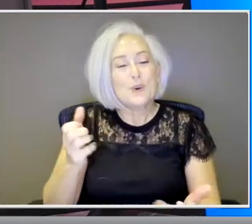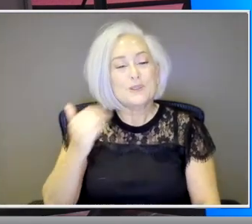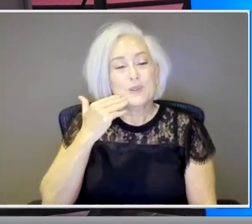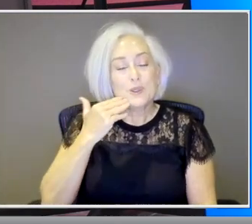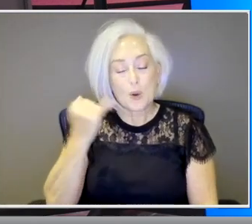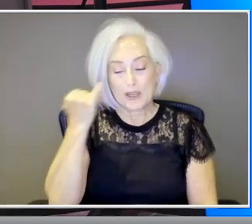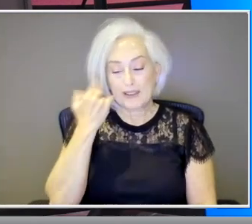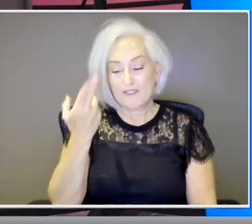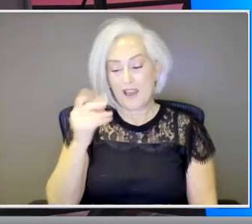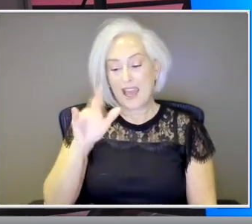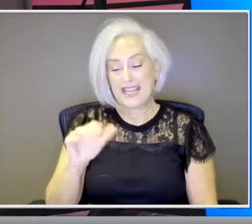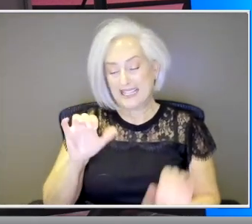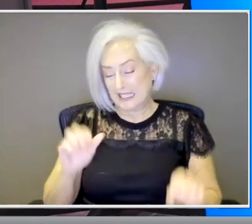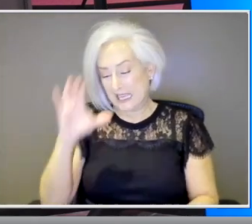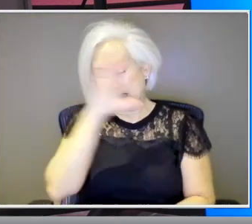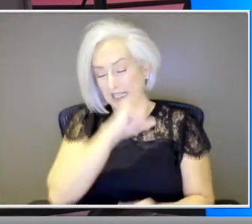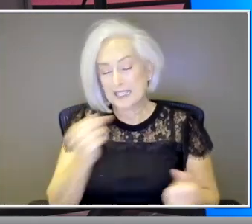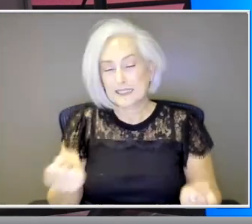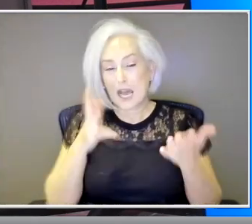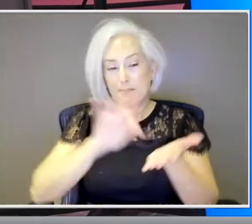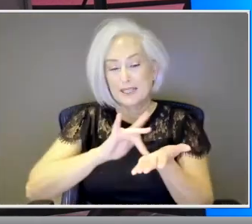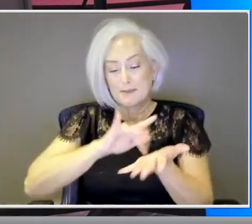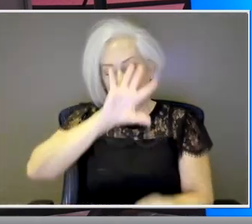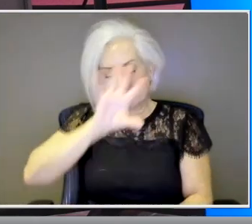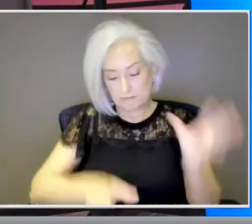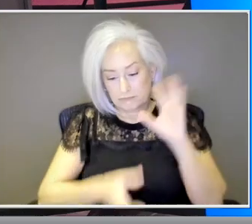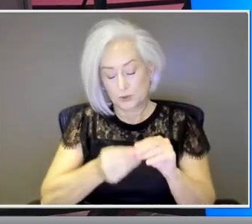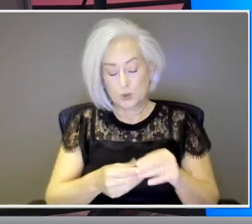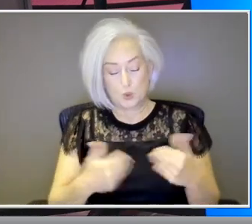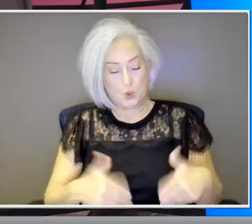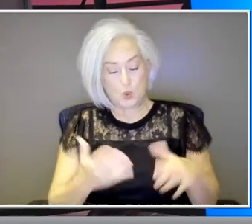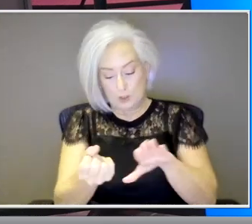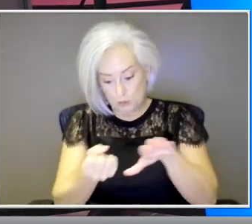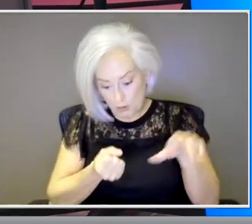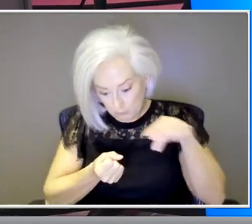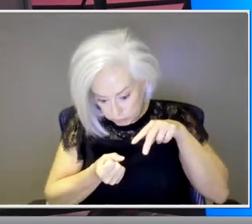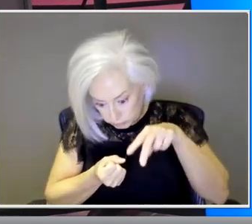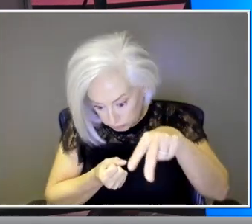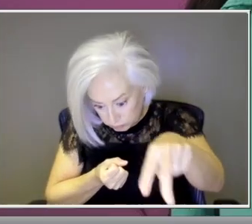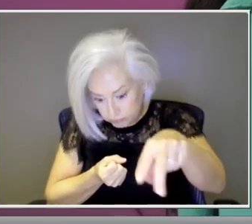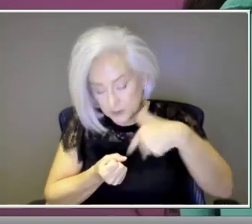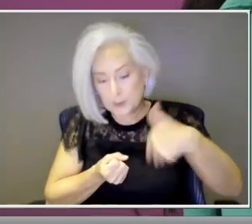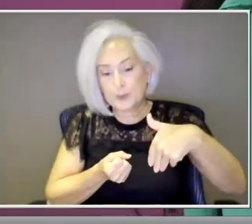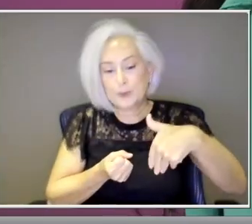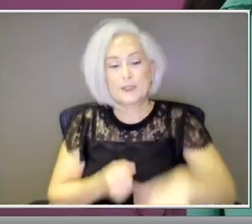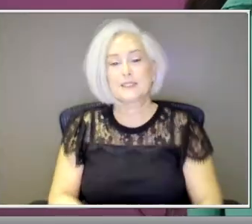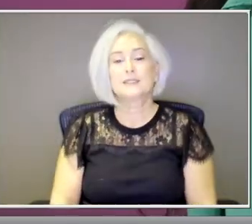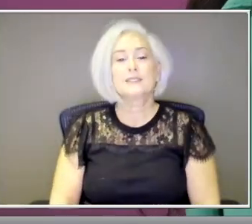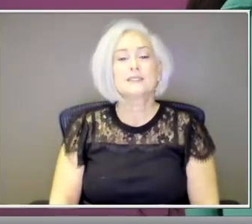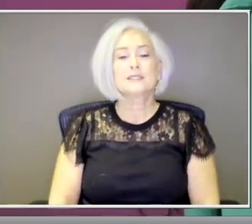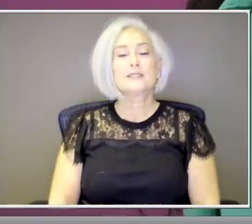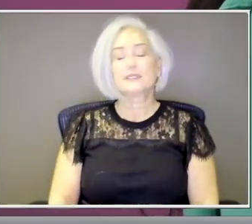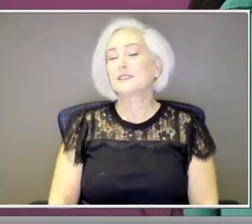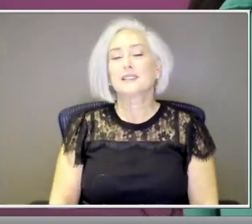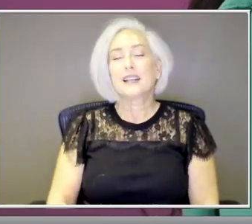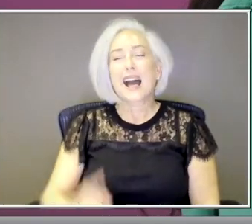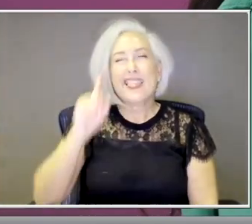different meds does she take? That was a lot in that drawer. Okay. I think I